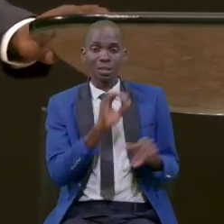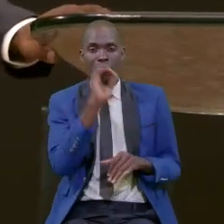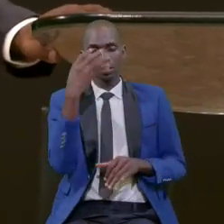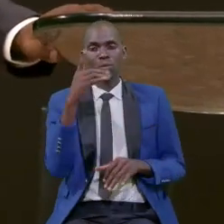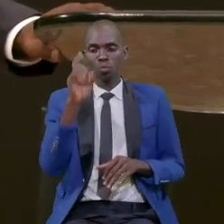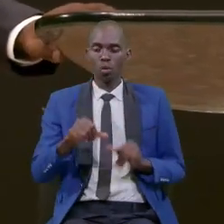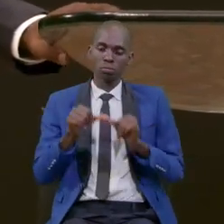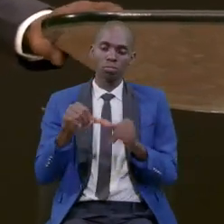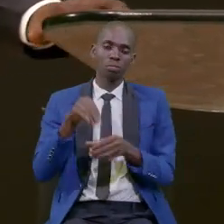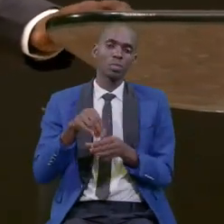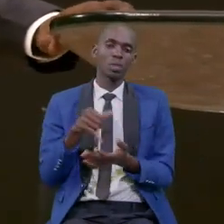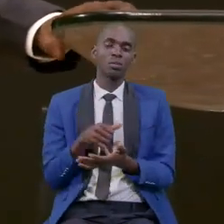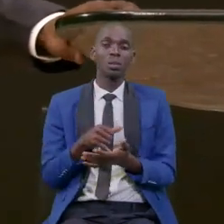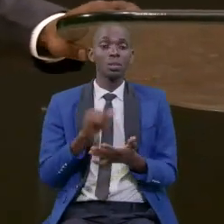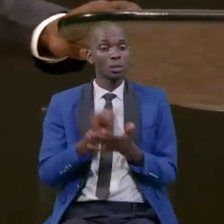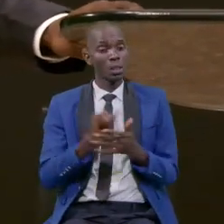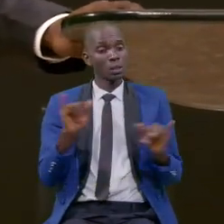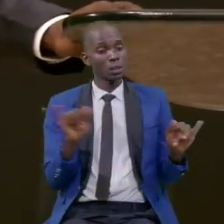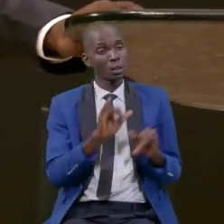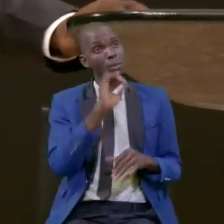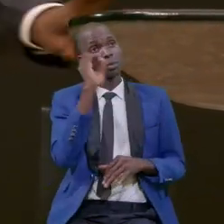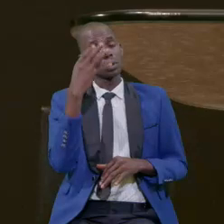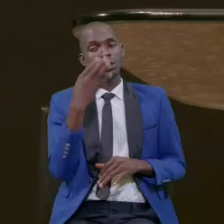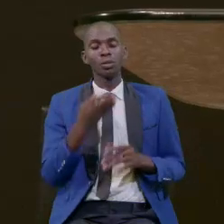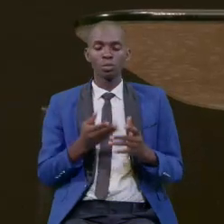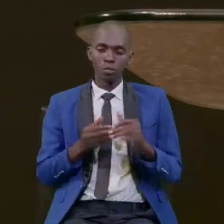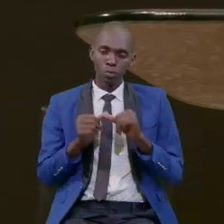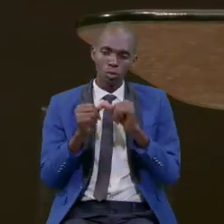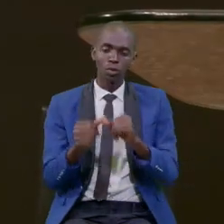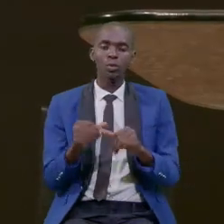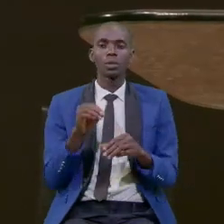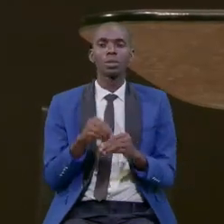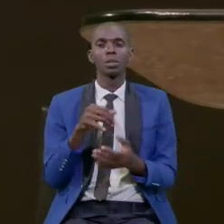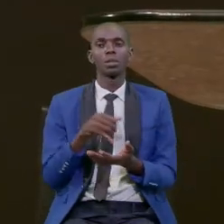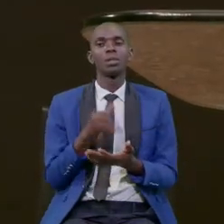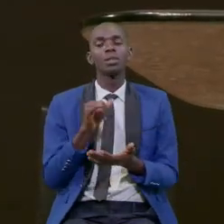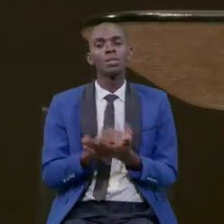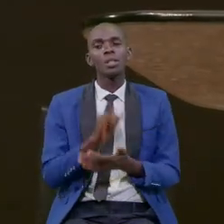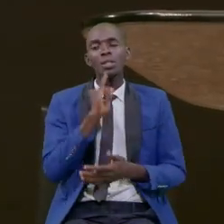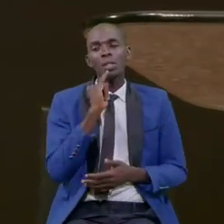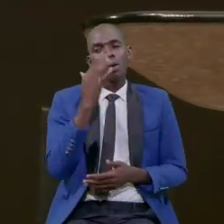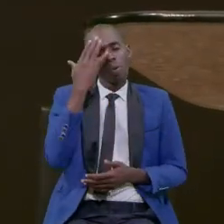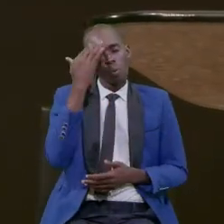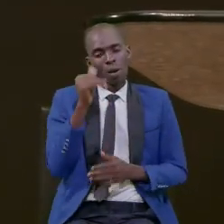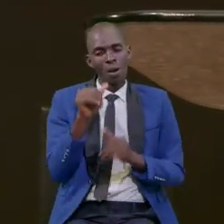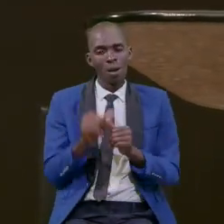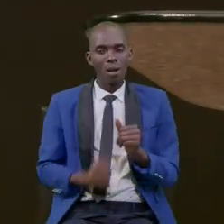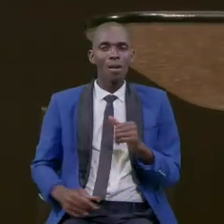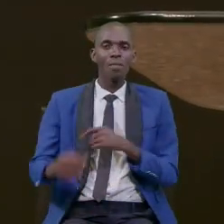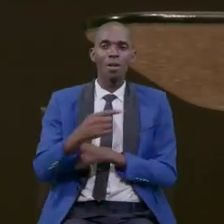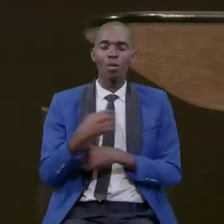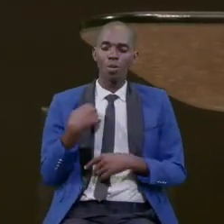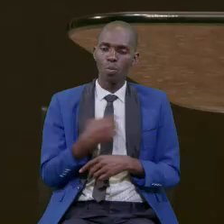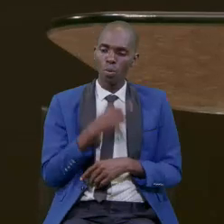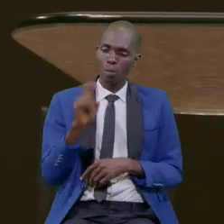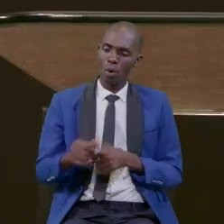continue. Through faith, that same faith, continue. That's the reason why every day we're following the